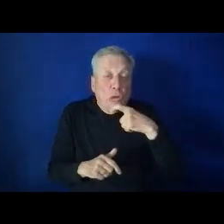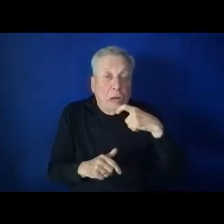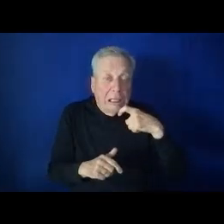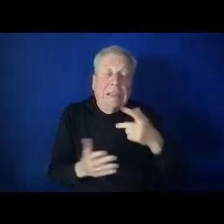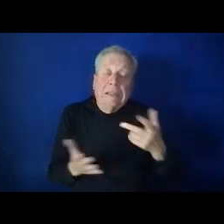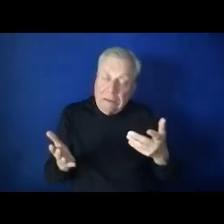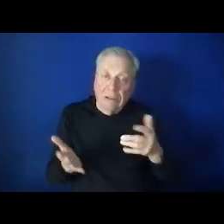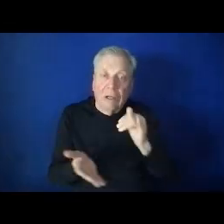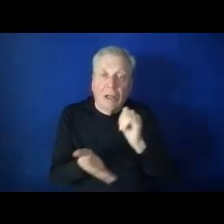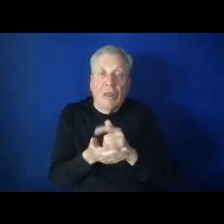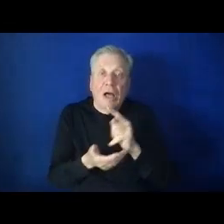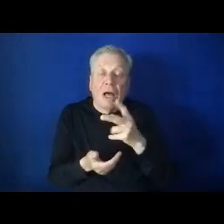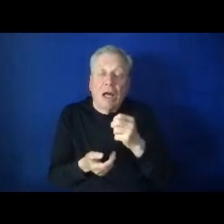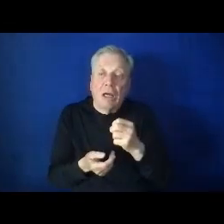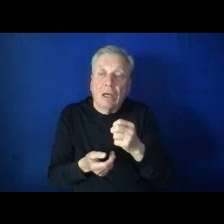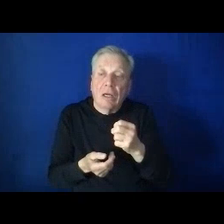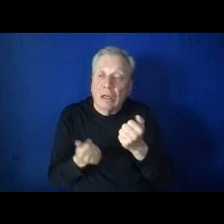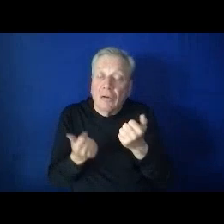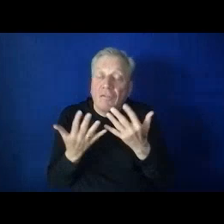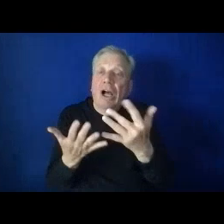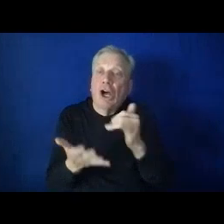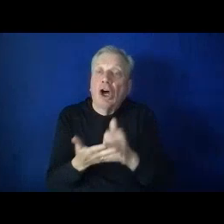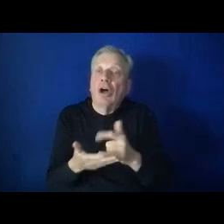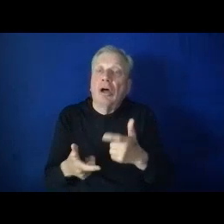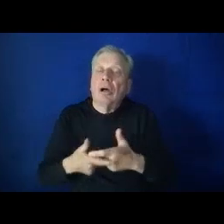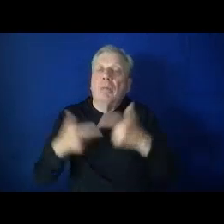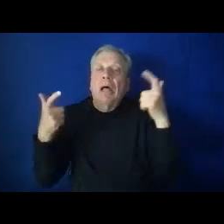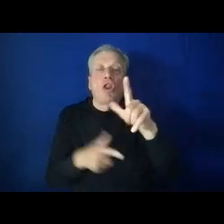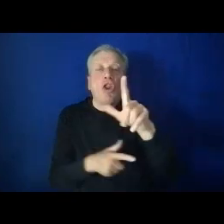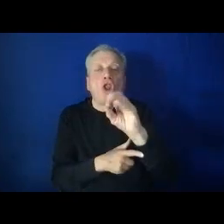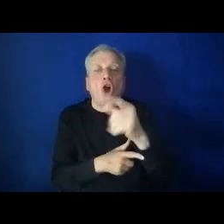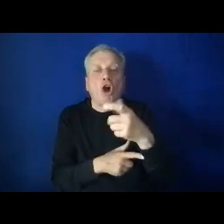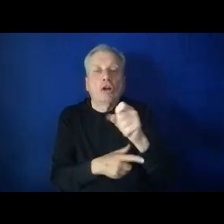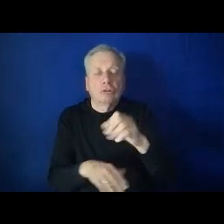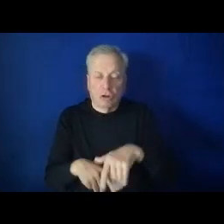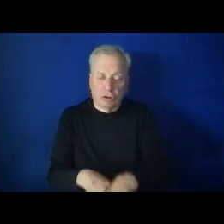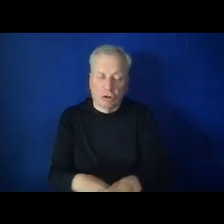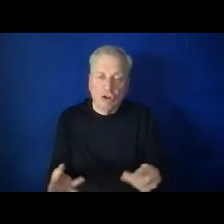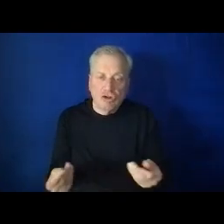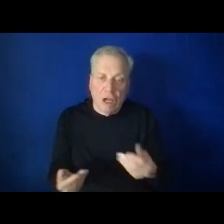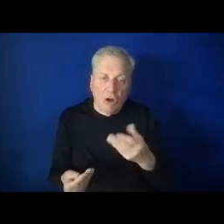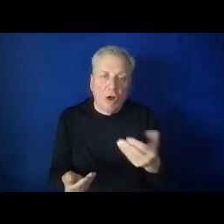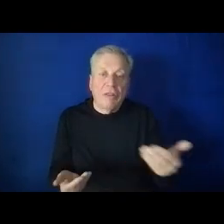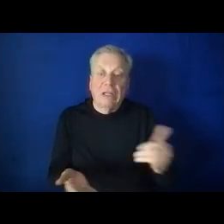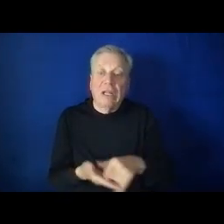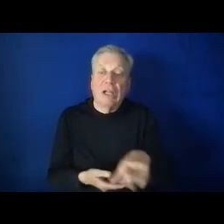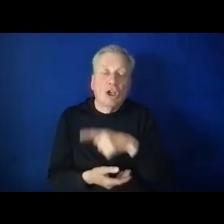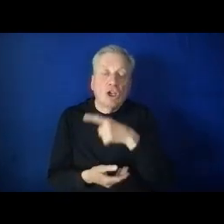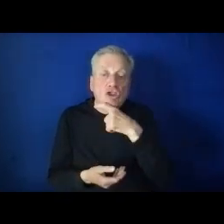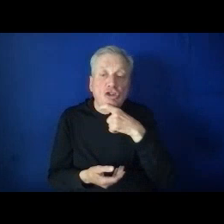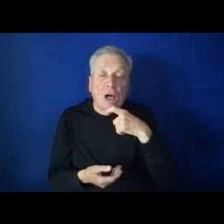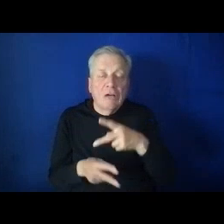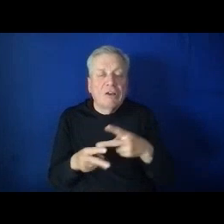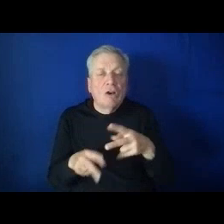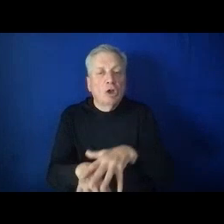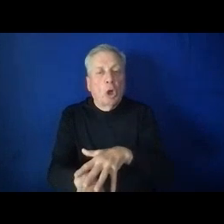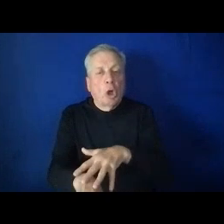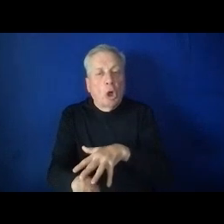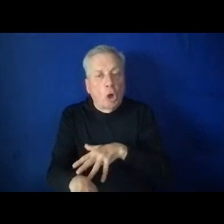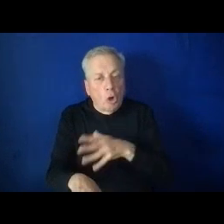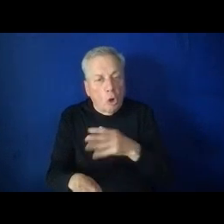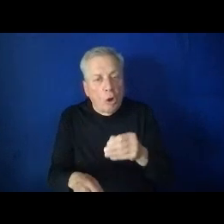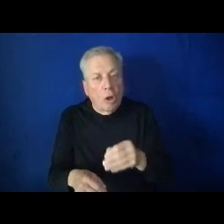Really, the driver of fire in Yellowstone is the big logs on the ground. And those things dry out really slowly and they take on water